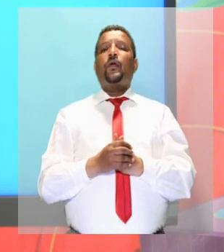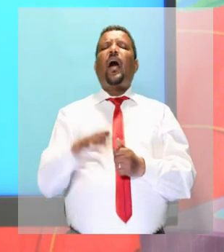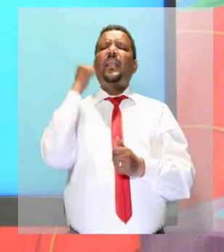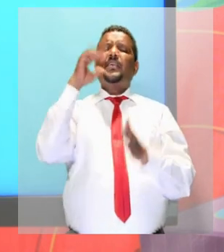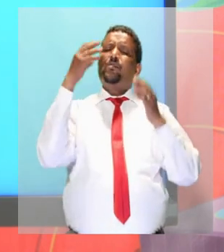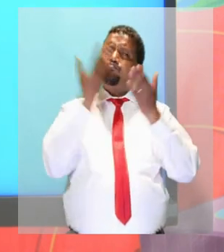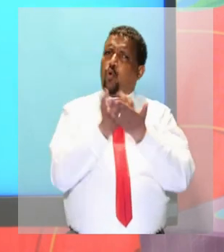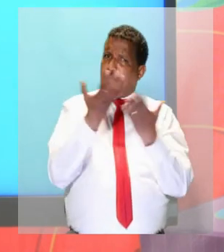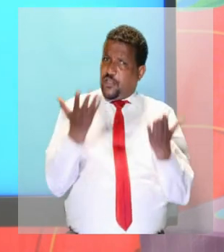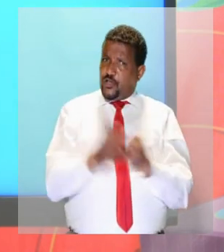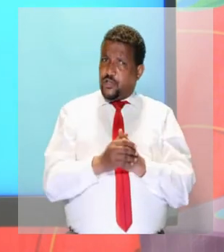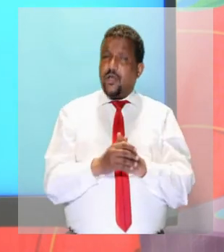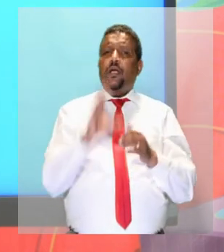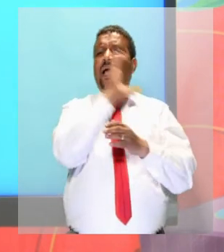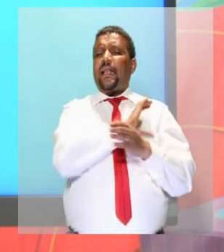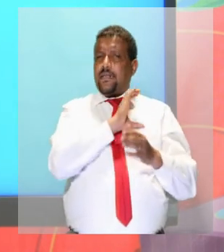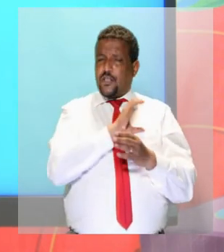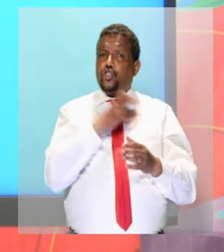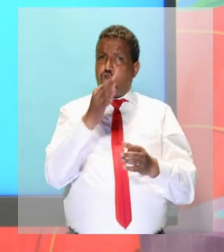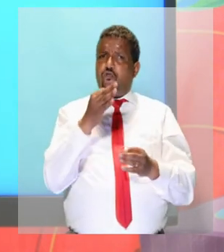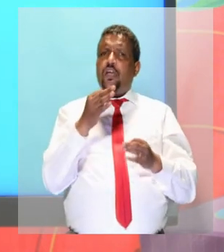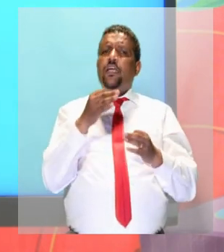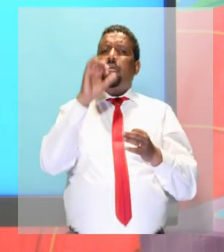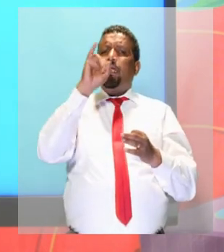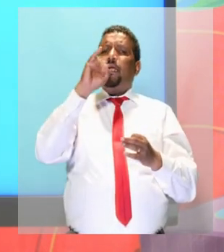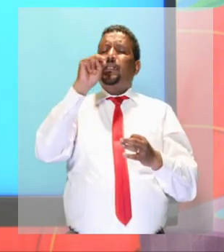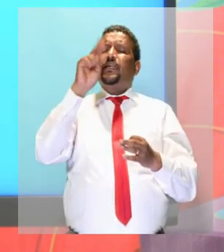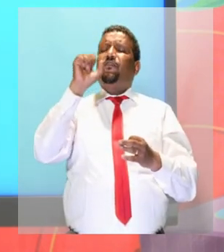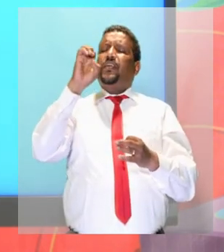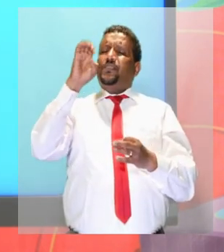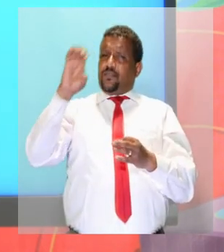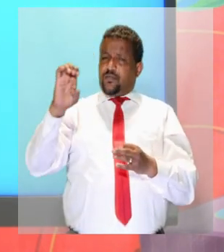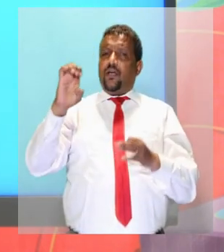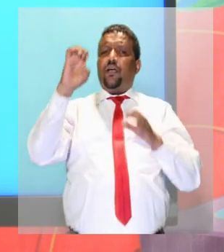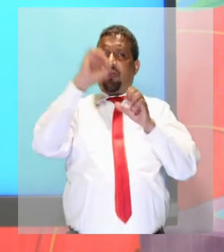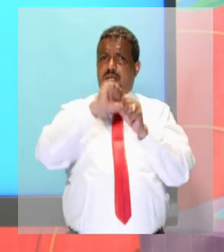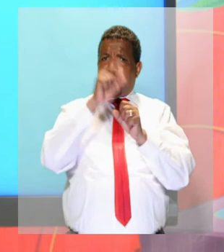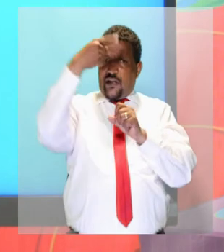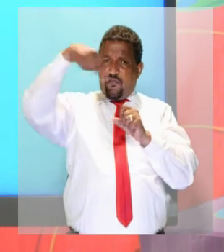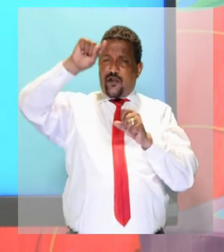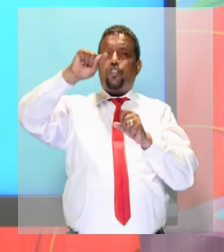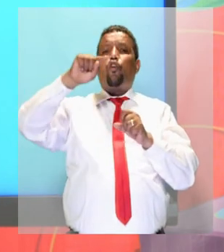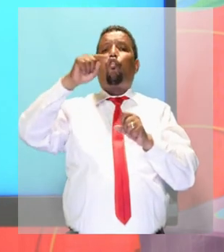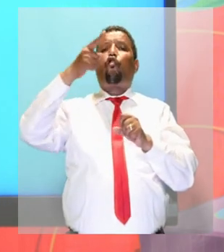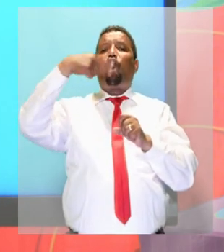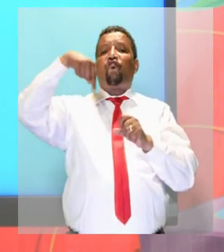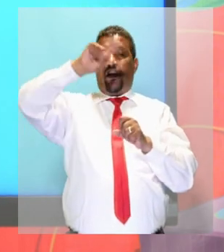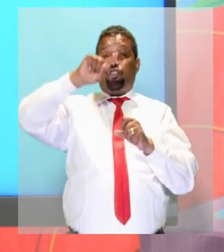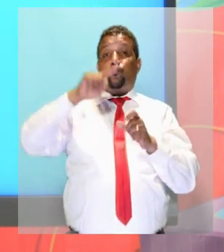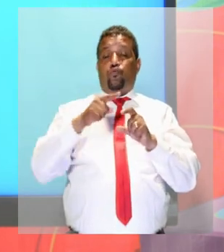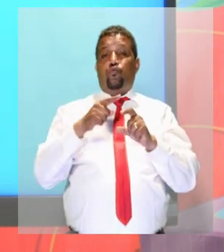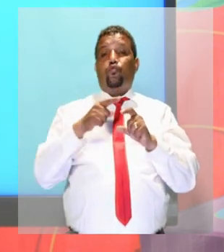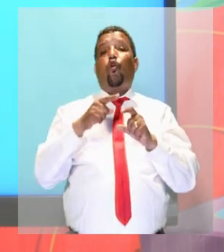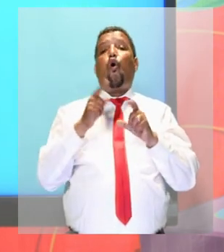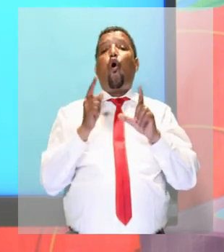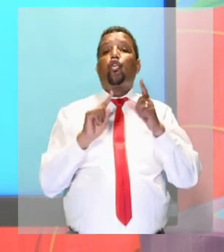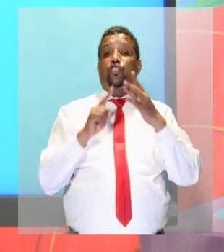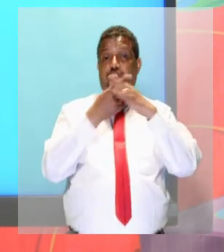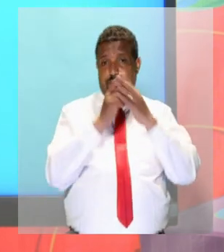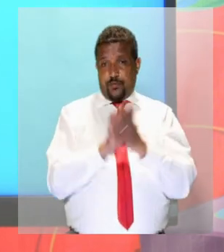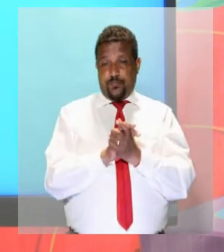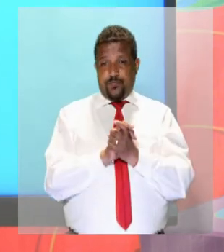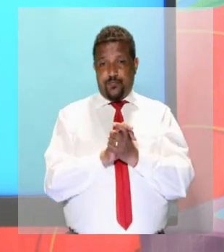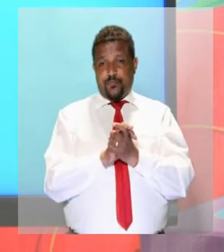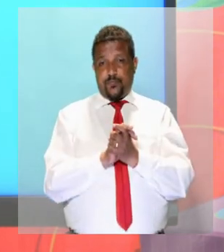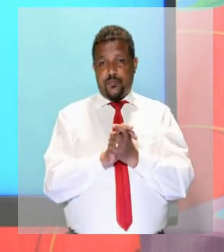Another property or characteristics of the indifference curve is indifference curves are convex to the origin. Convex to the origin. This is the